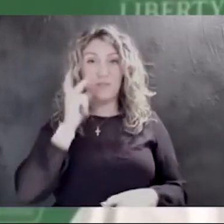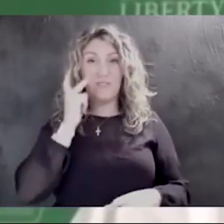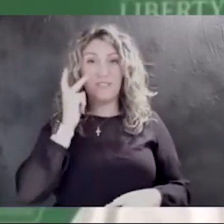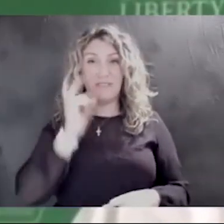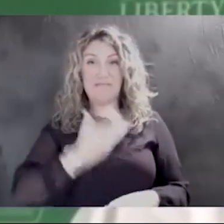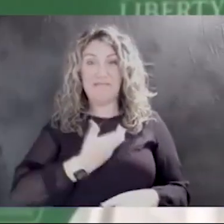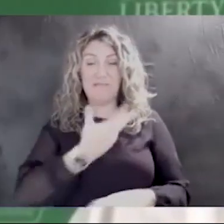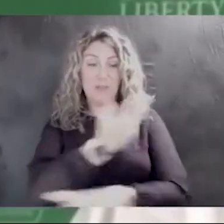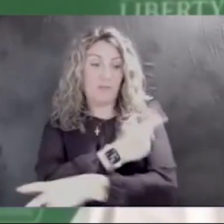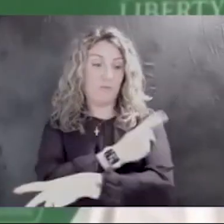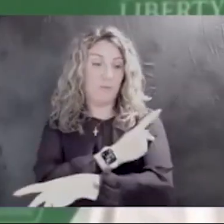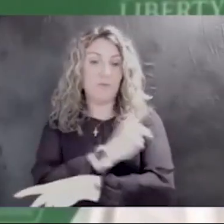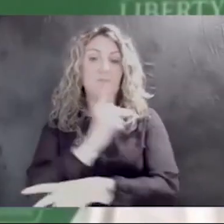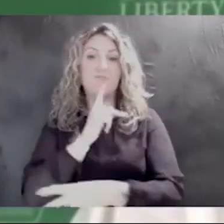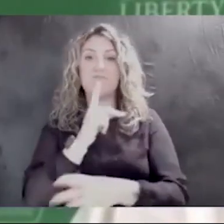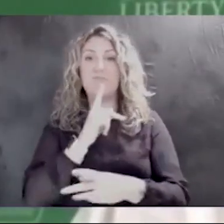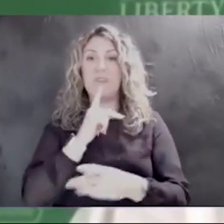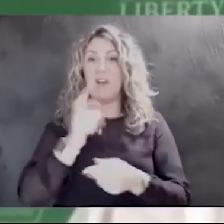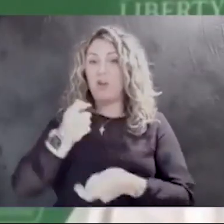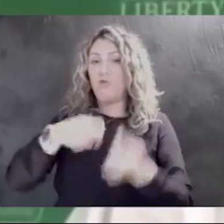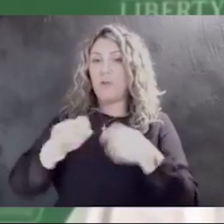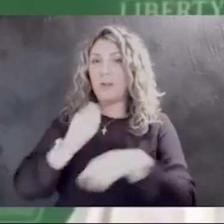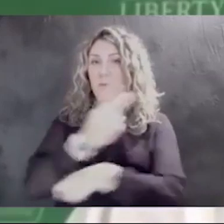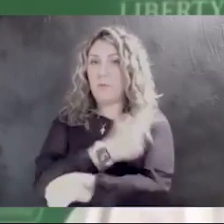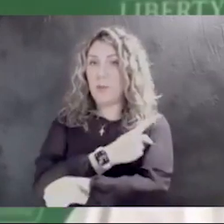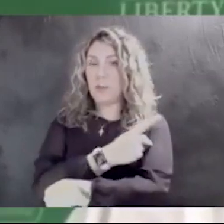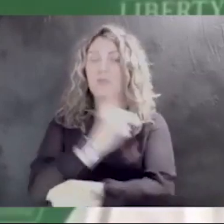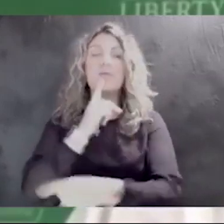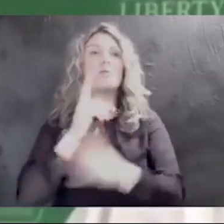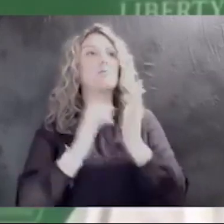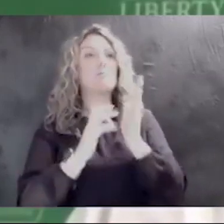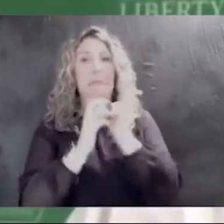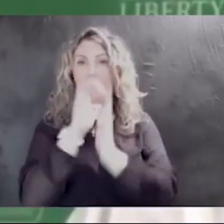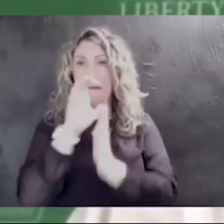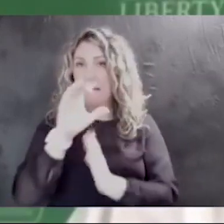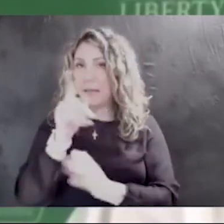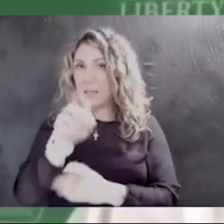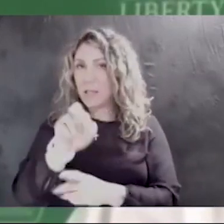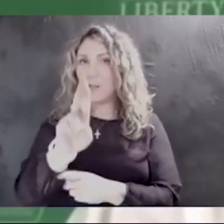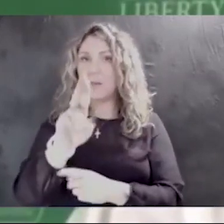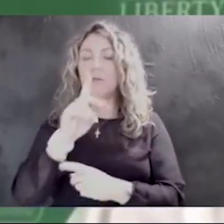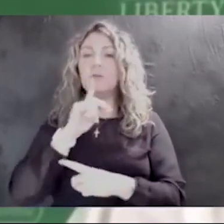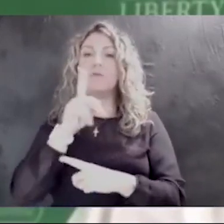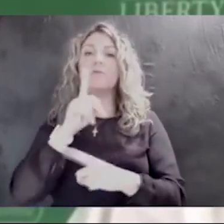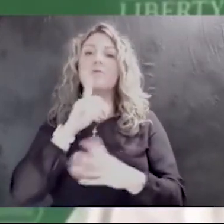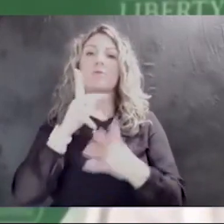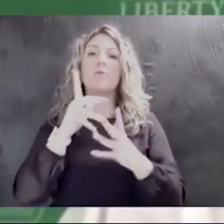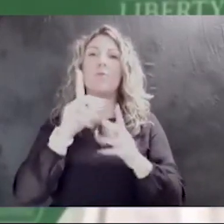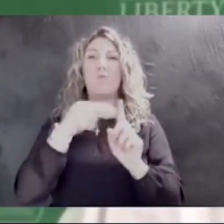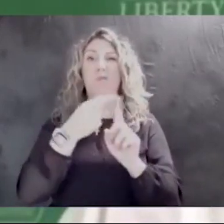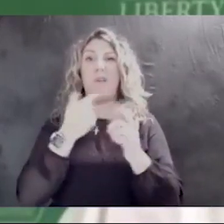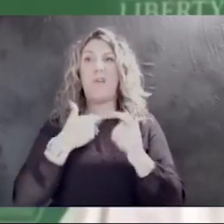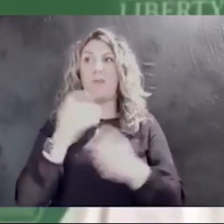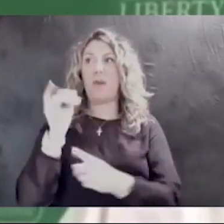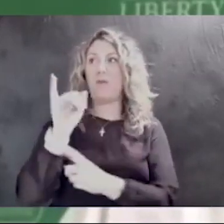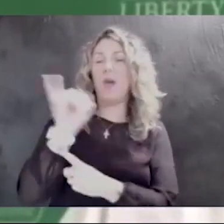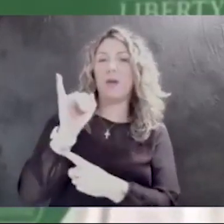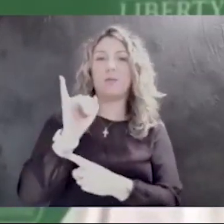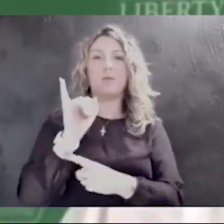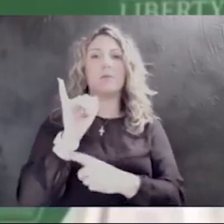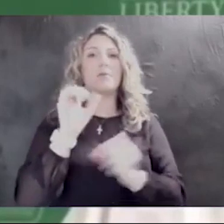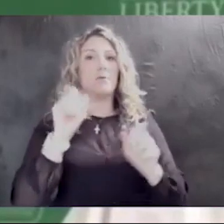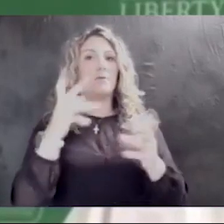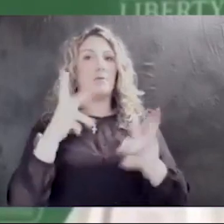our patients, transplant patients and cancer patients having breakthrough infections. So I think